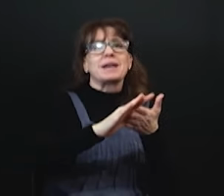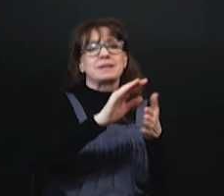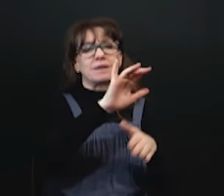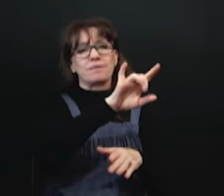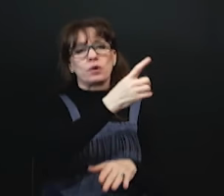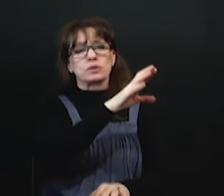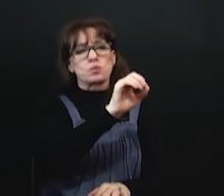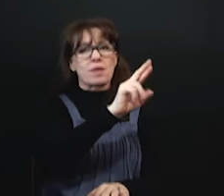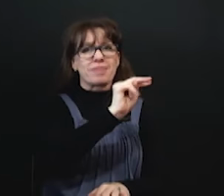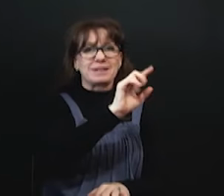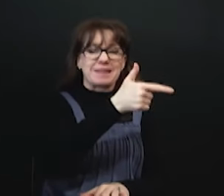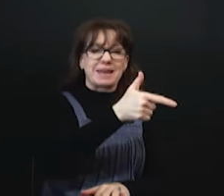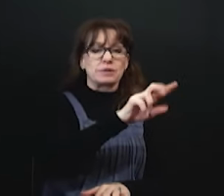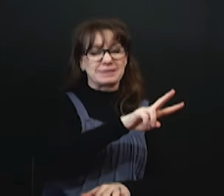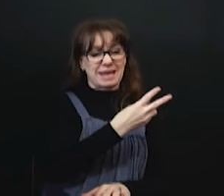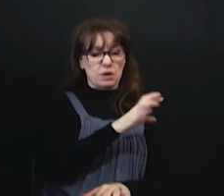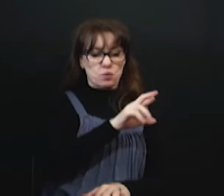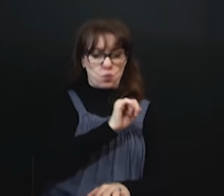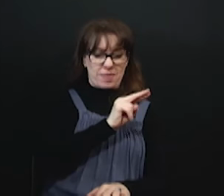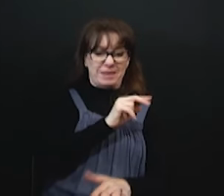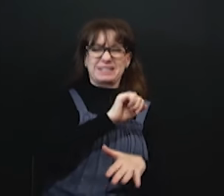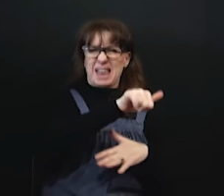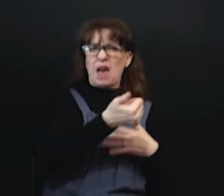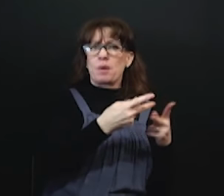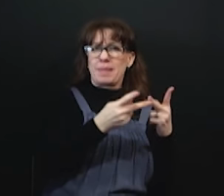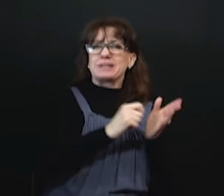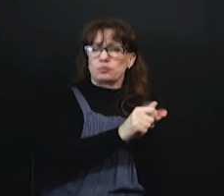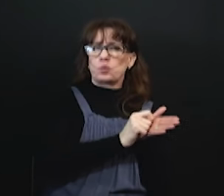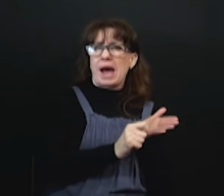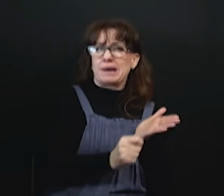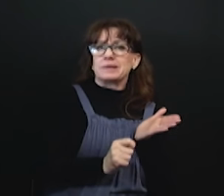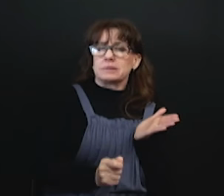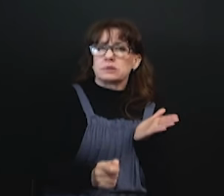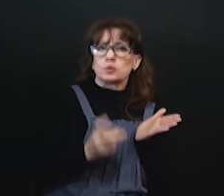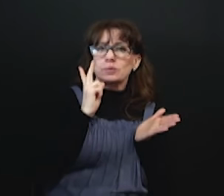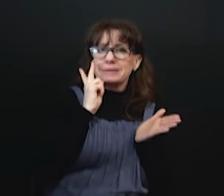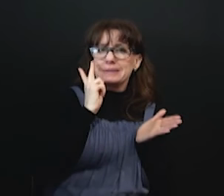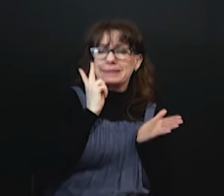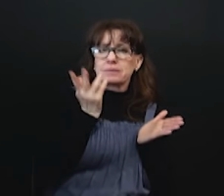Corinthians. He deals with it in 2 Corinthians and in several other places in his writing.